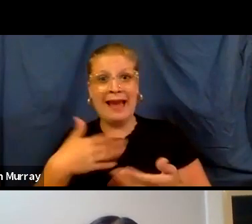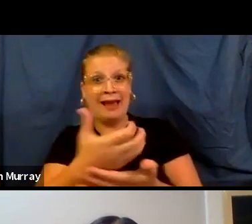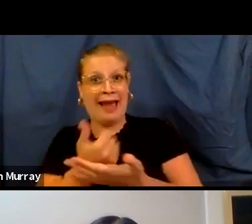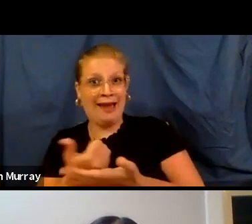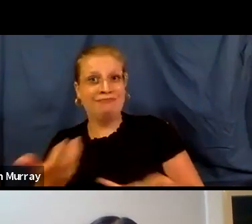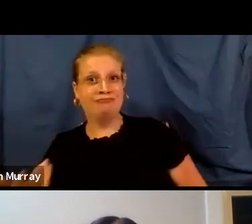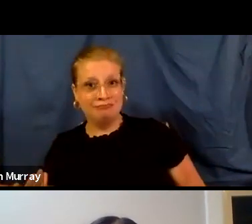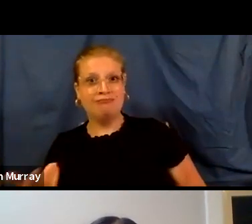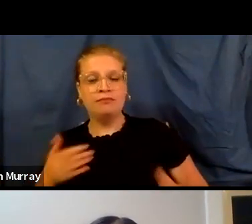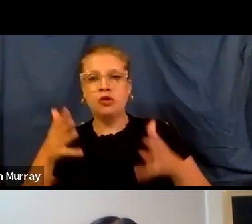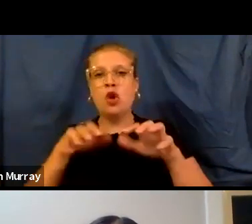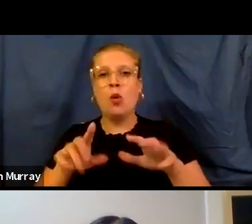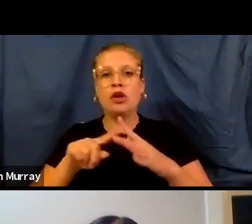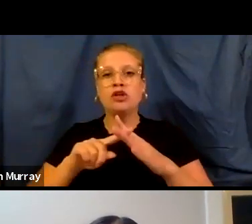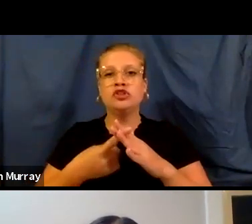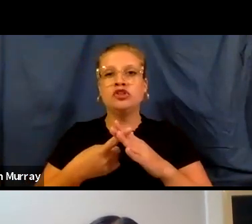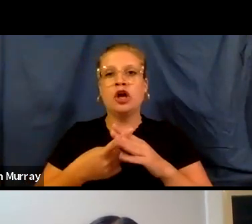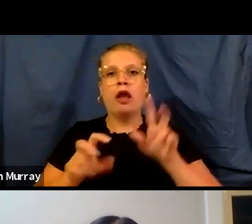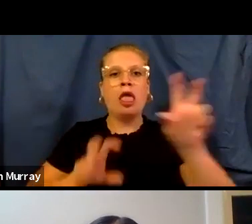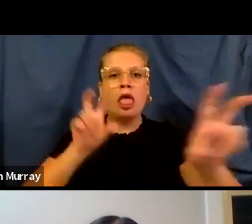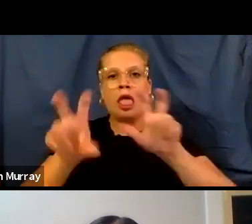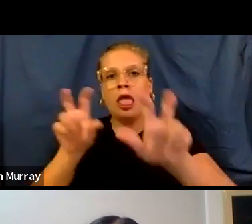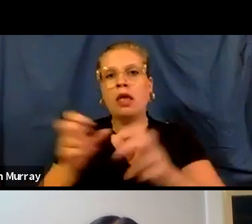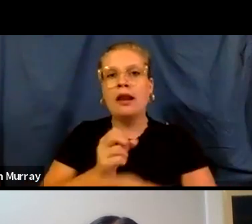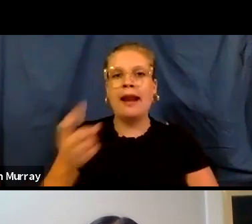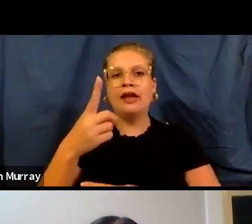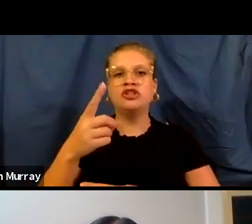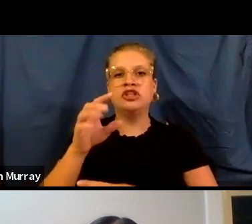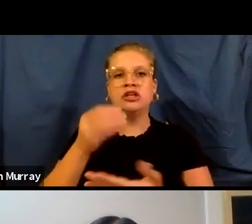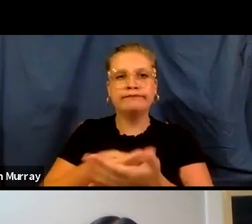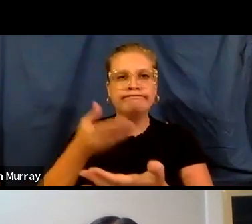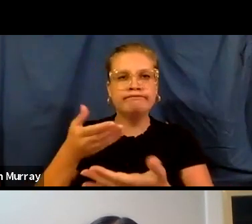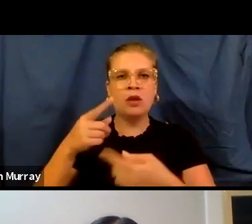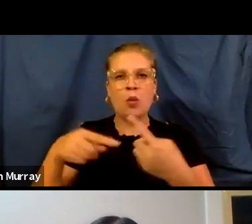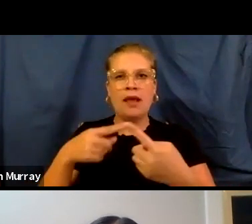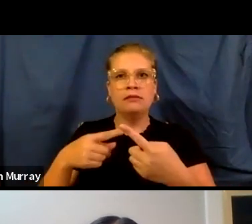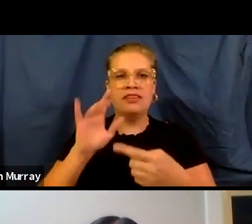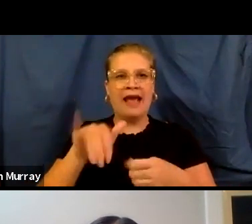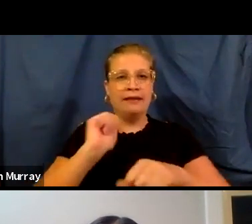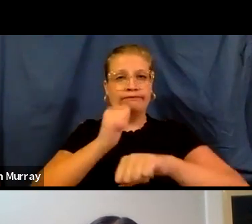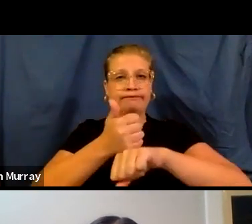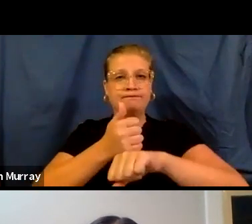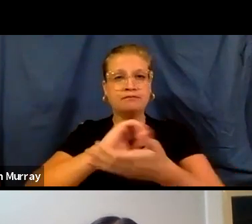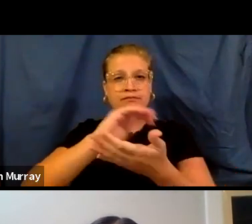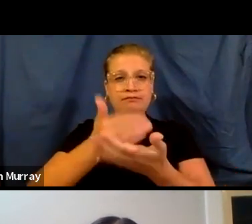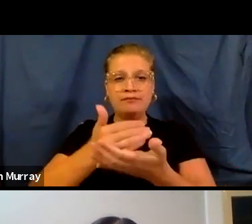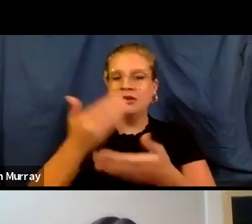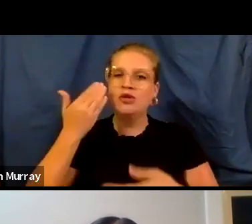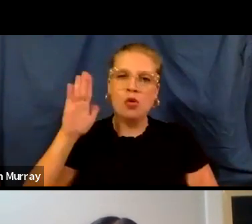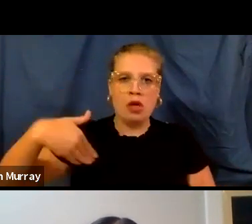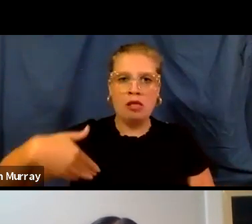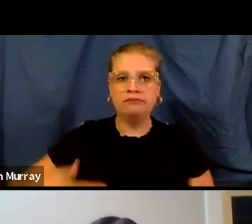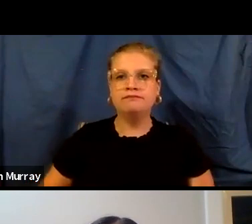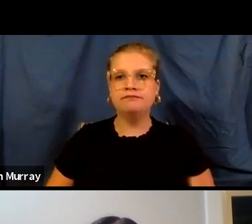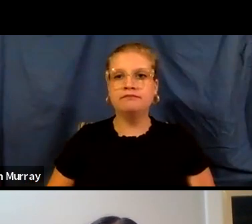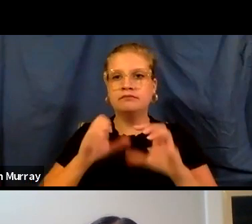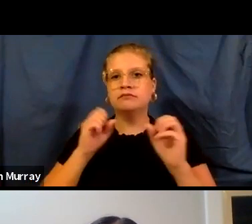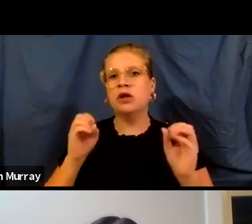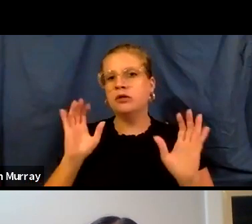to start allocating next year's funds when we're not necessarily sure what that set amount's going to be yet as well. So